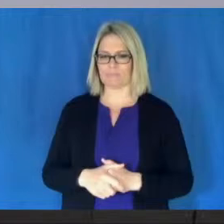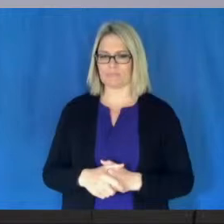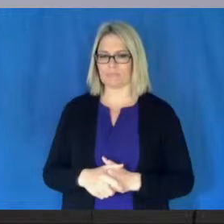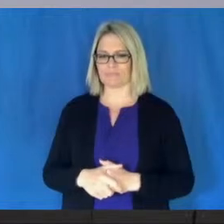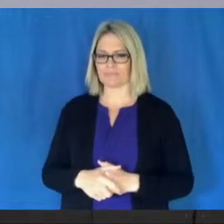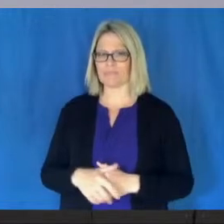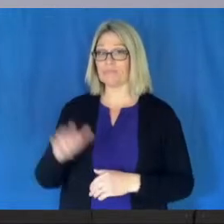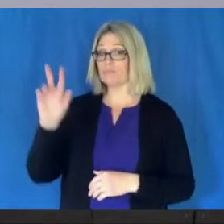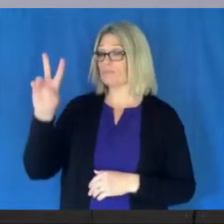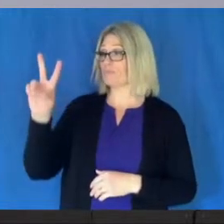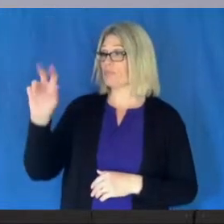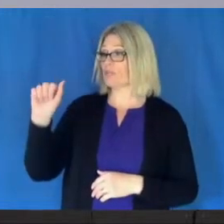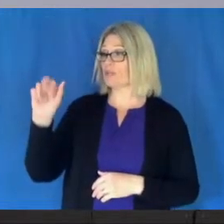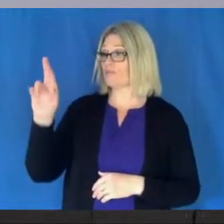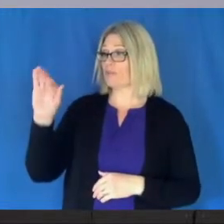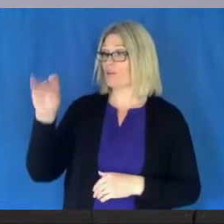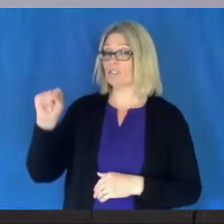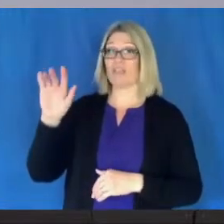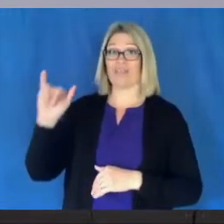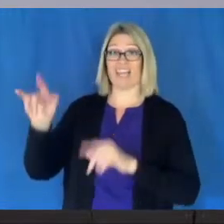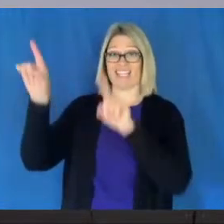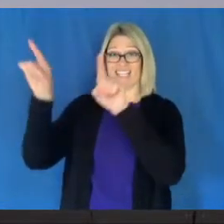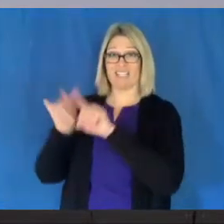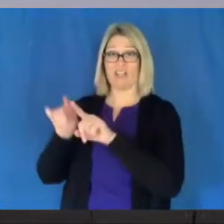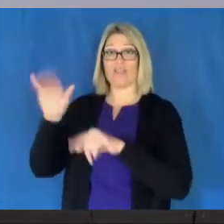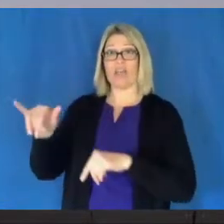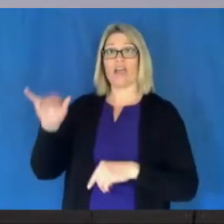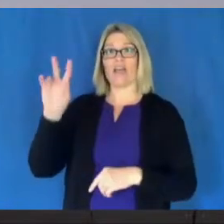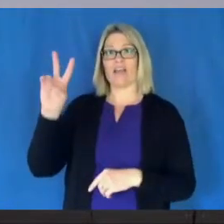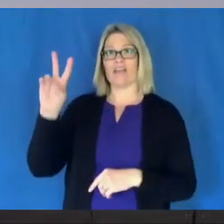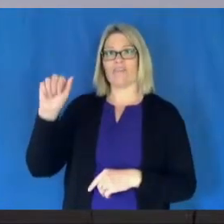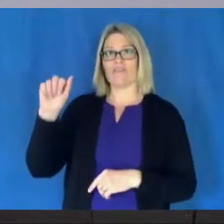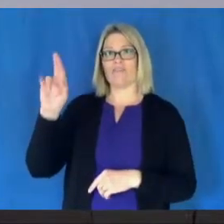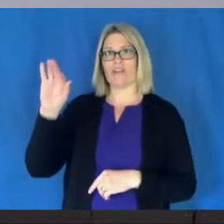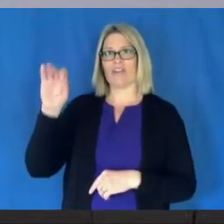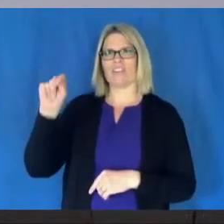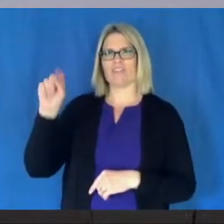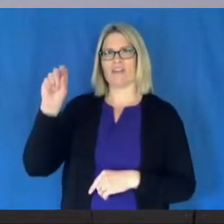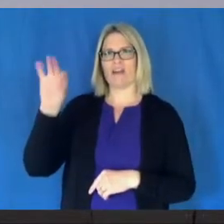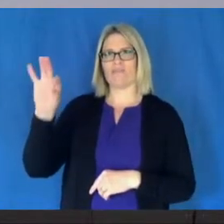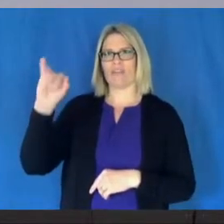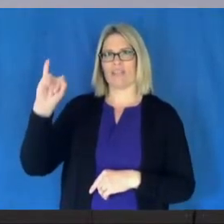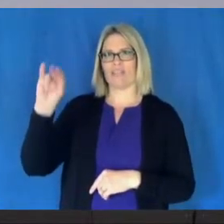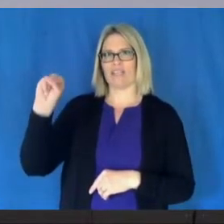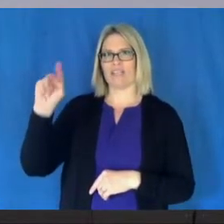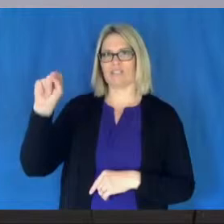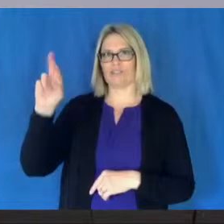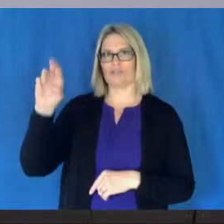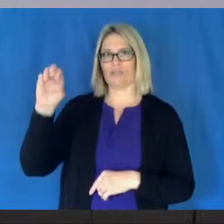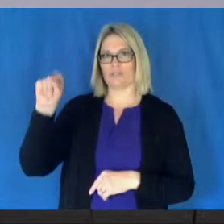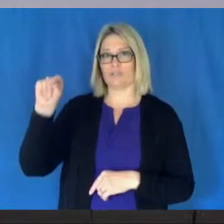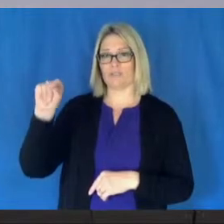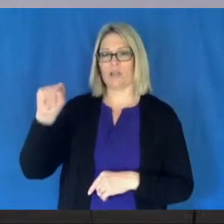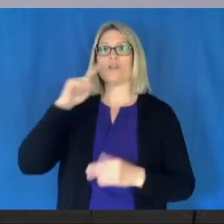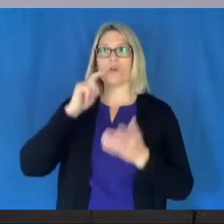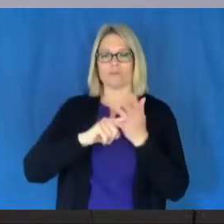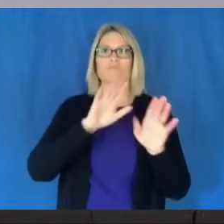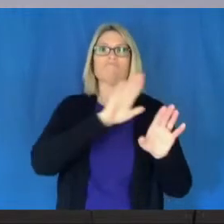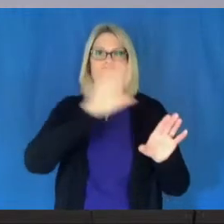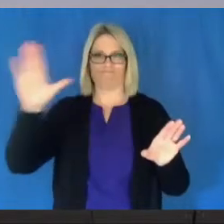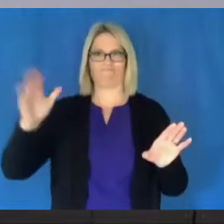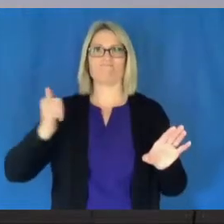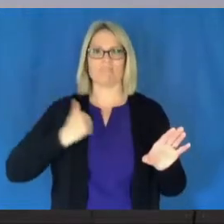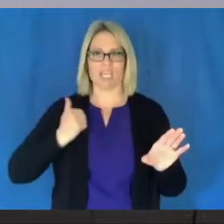variant that was first identified in India is called a variant of interest, and it's being seen in different parts of the country as well, so it's